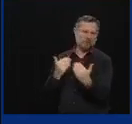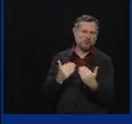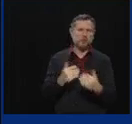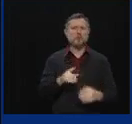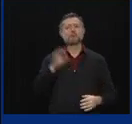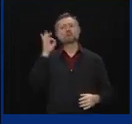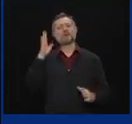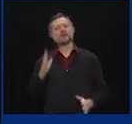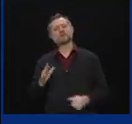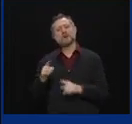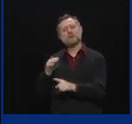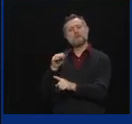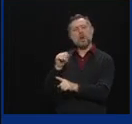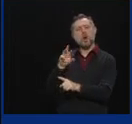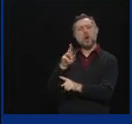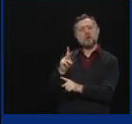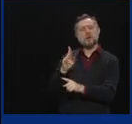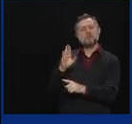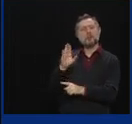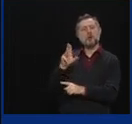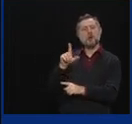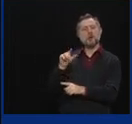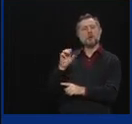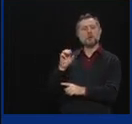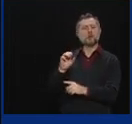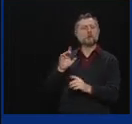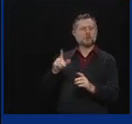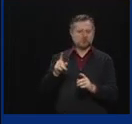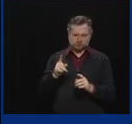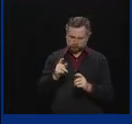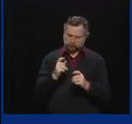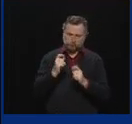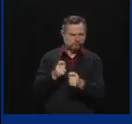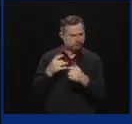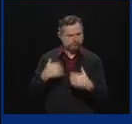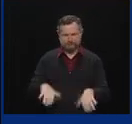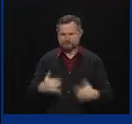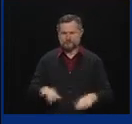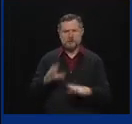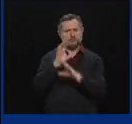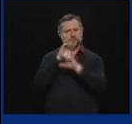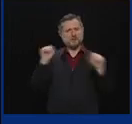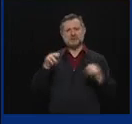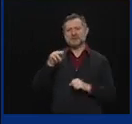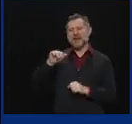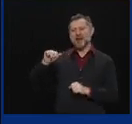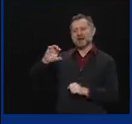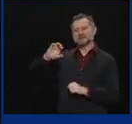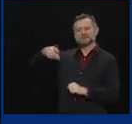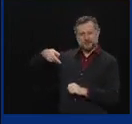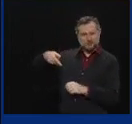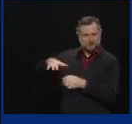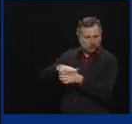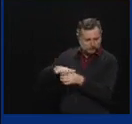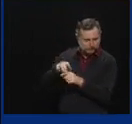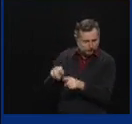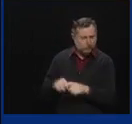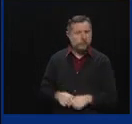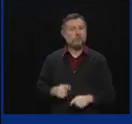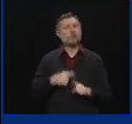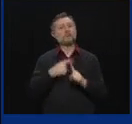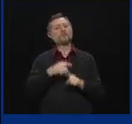great contributions in this as well as Tom Catroci, who is on the vaccine hub, our president and CEO of ECMC, Mark